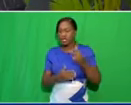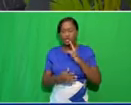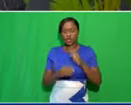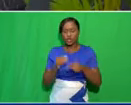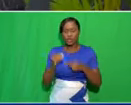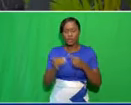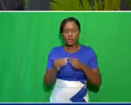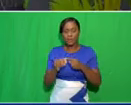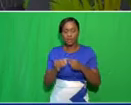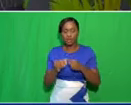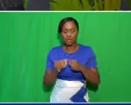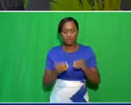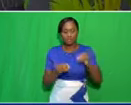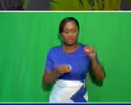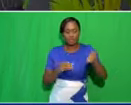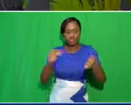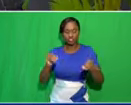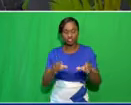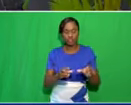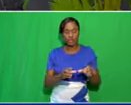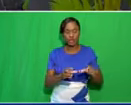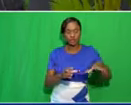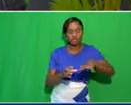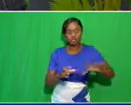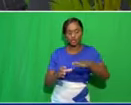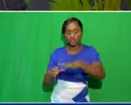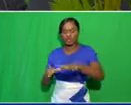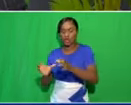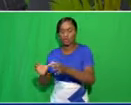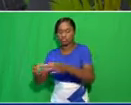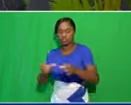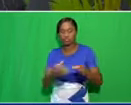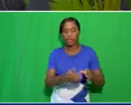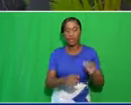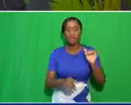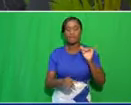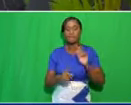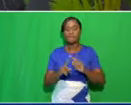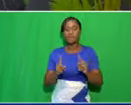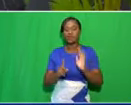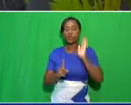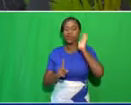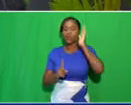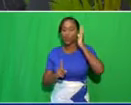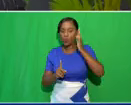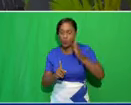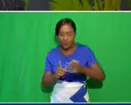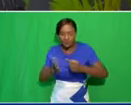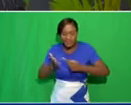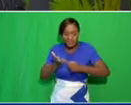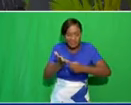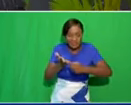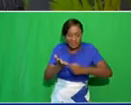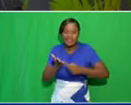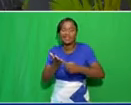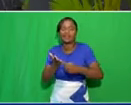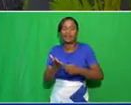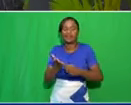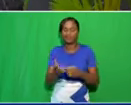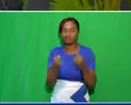zoning. I'm not saying that we are recommending zoning. I'm saying that it will be discussed in a detail that you would